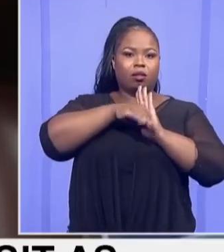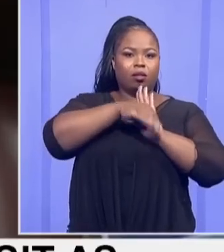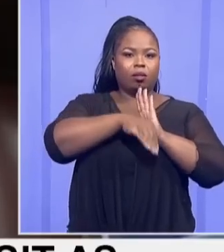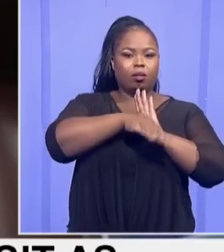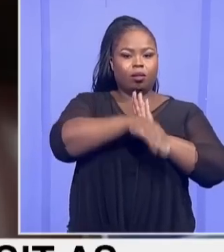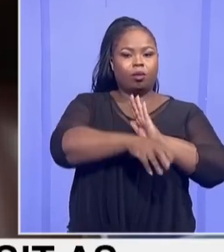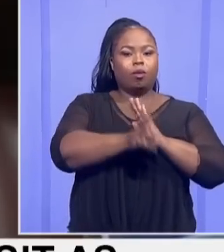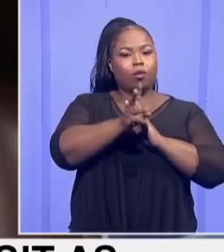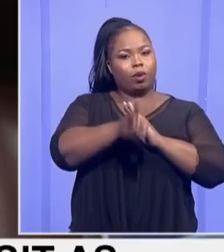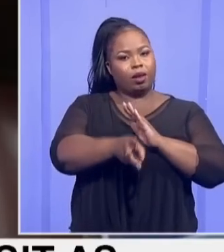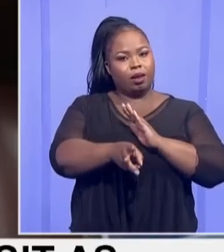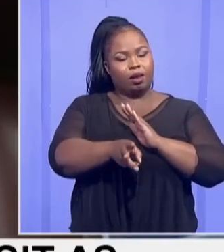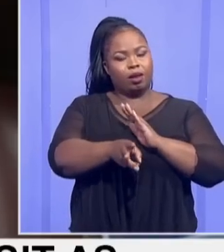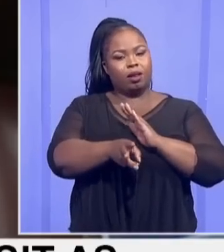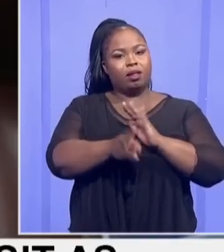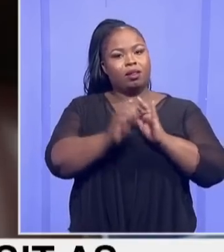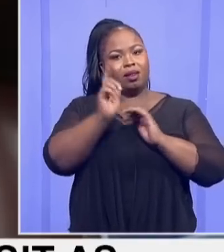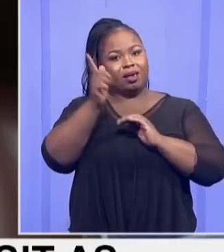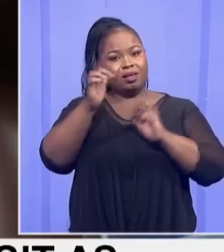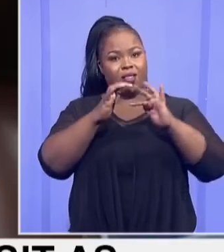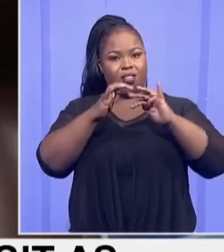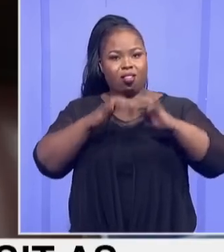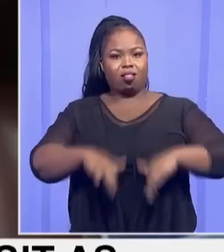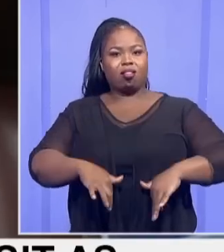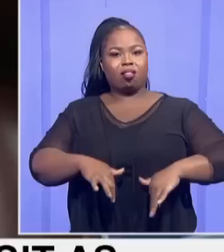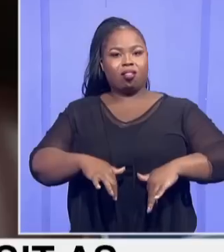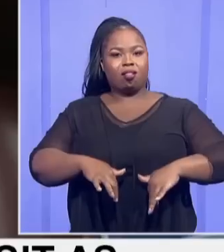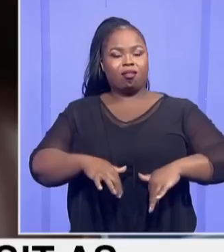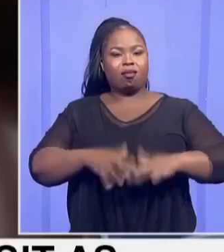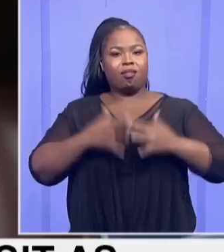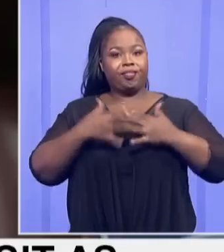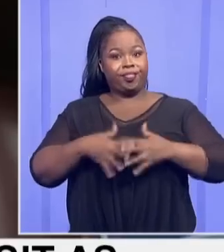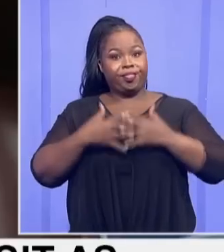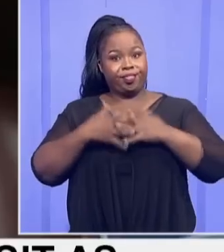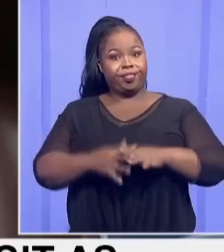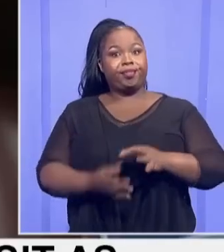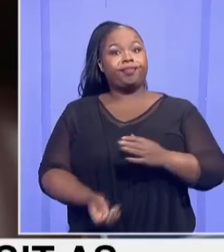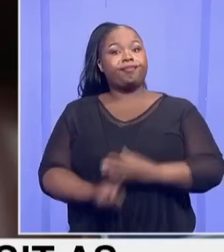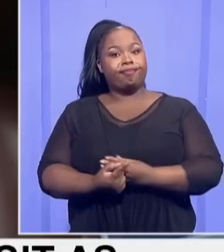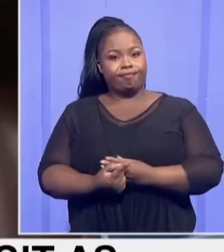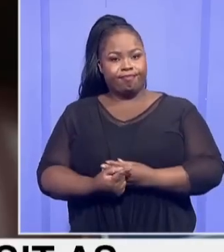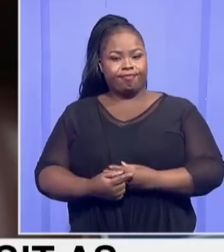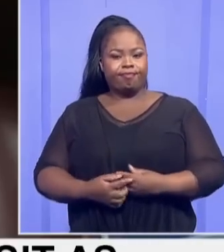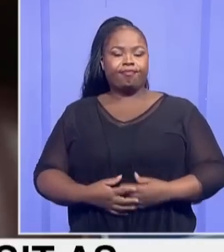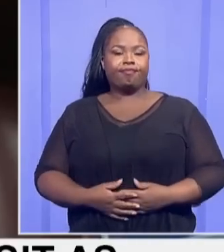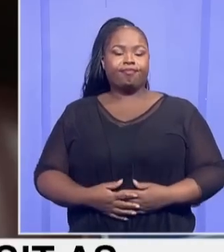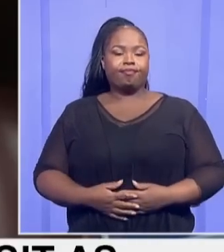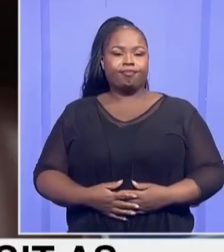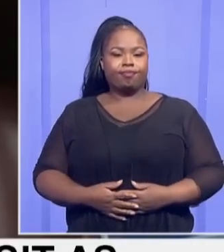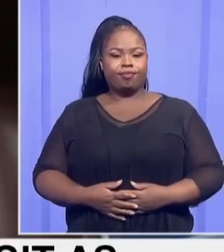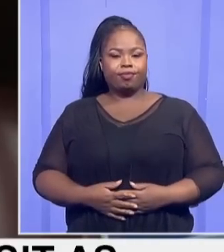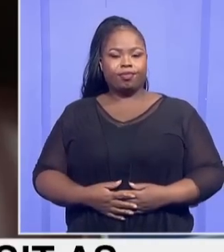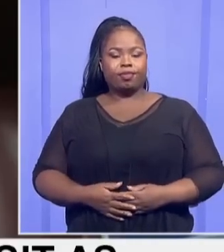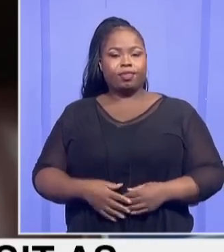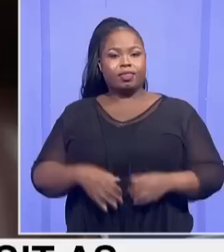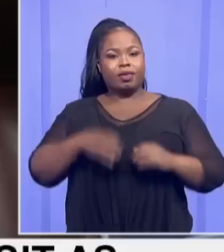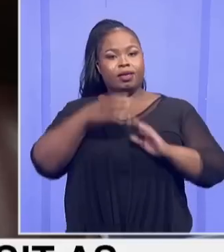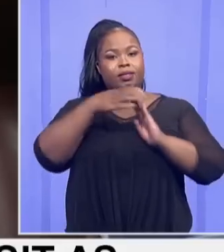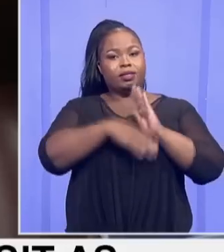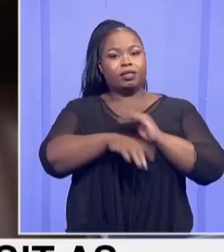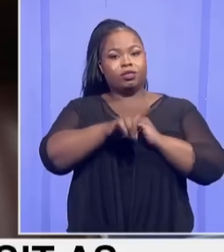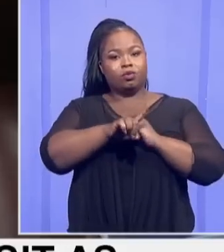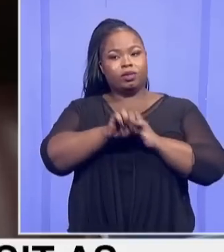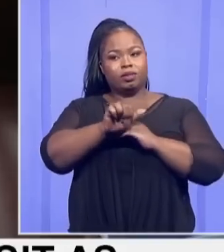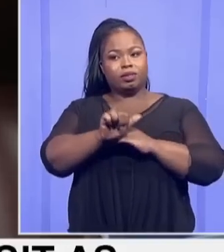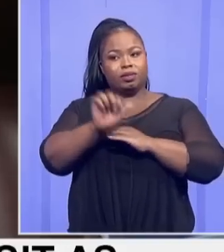stone until it collapses and chaos ensues. In the context of Section 165